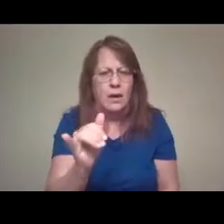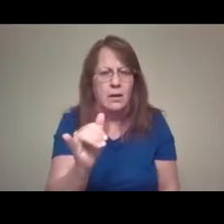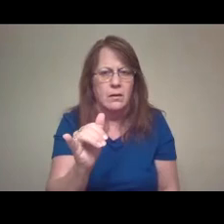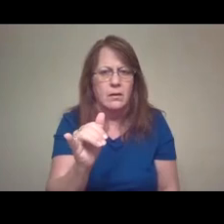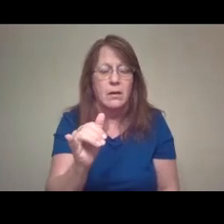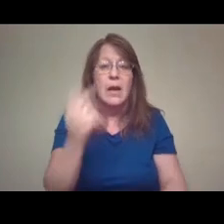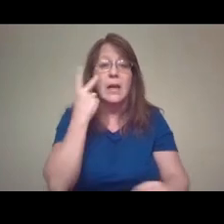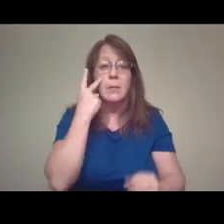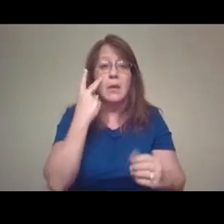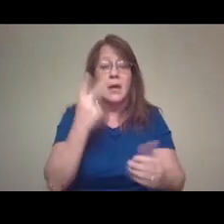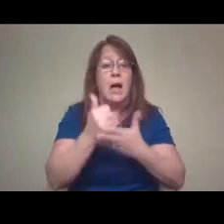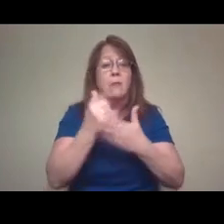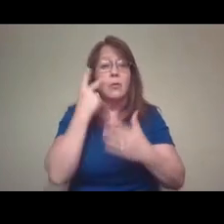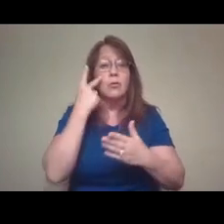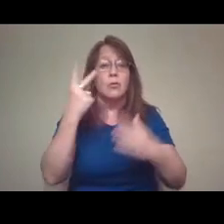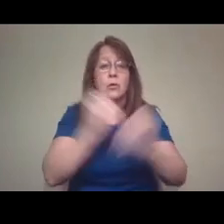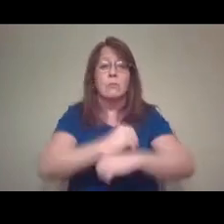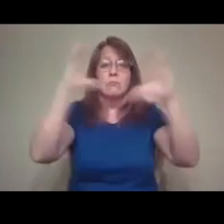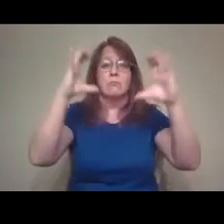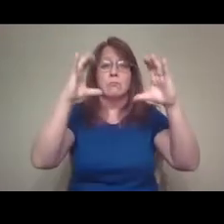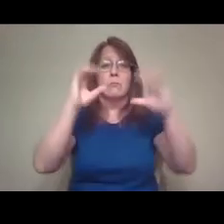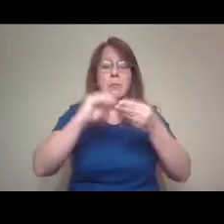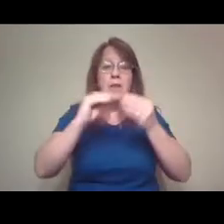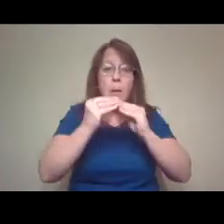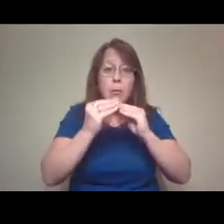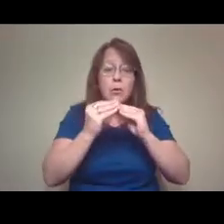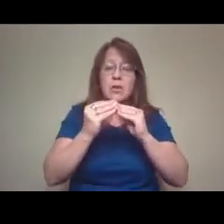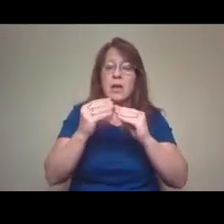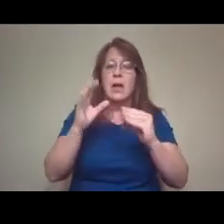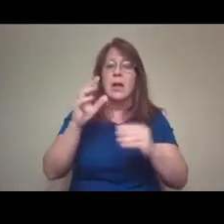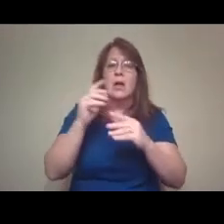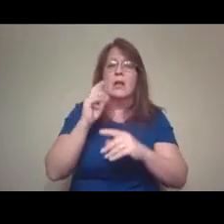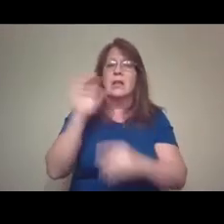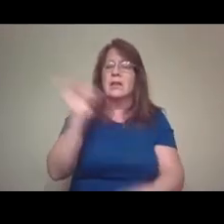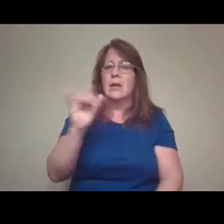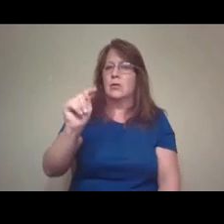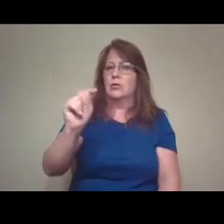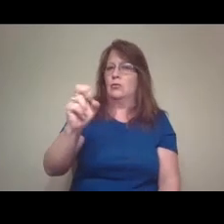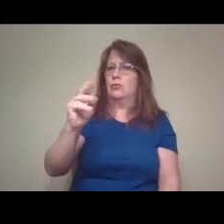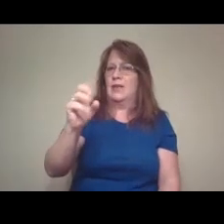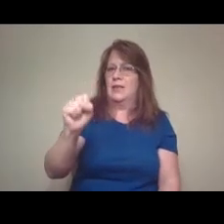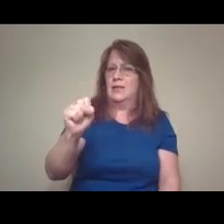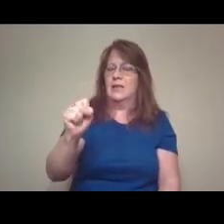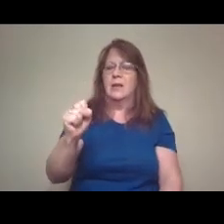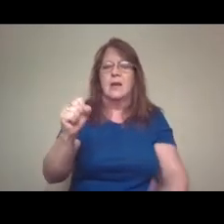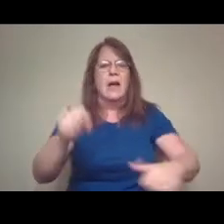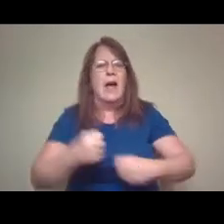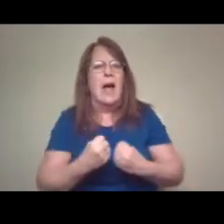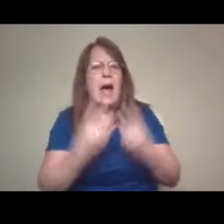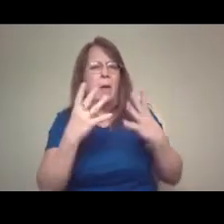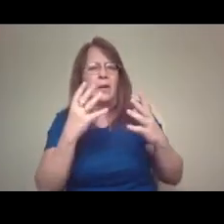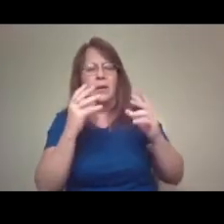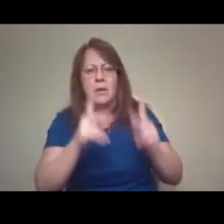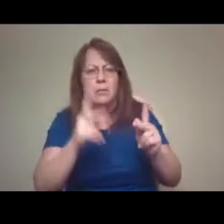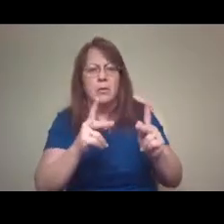at big numbers because that's where we see where trends are, how many people are dying by suicide, what's causing people to die by suicide. So